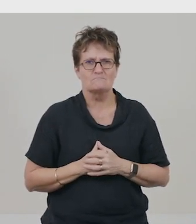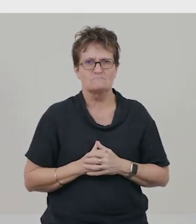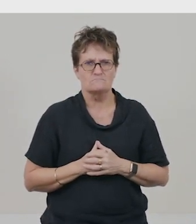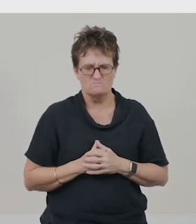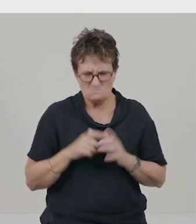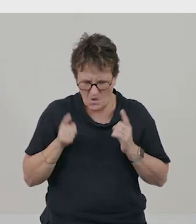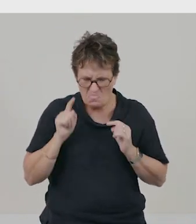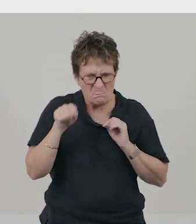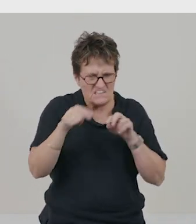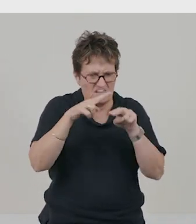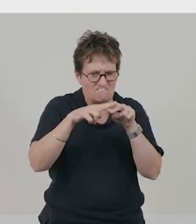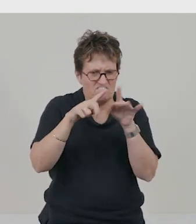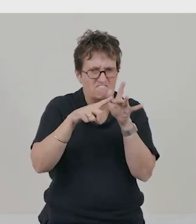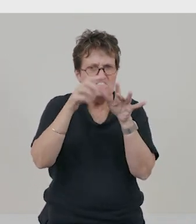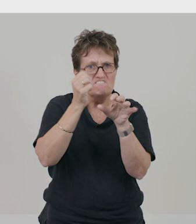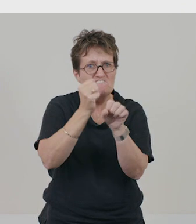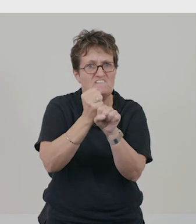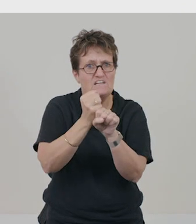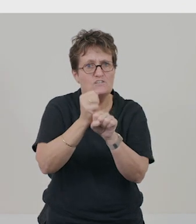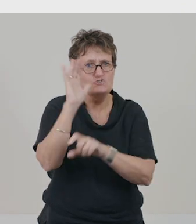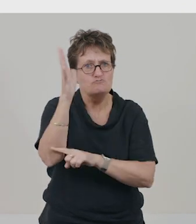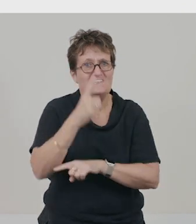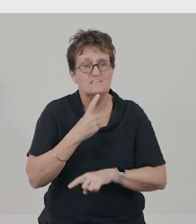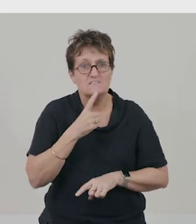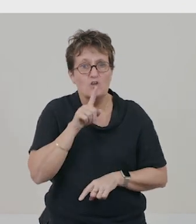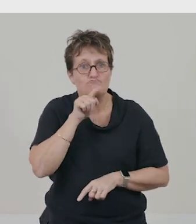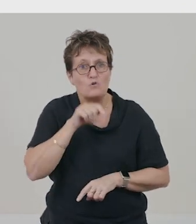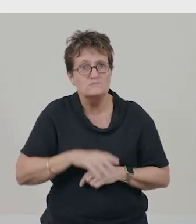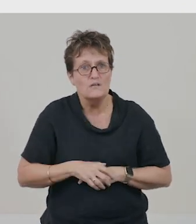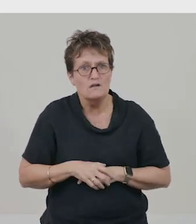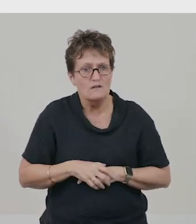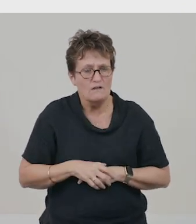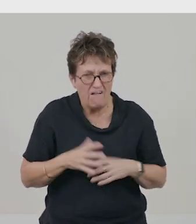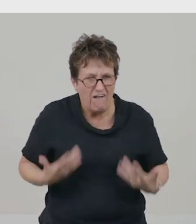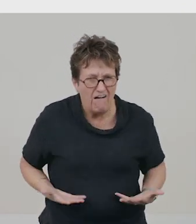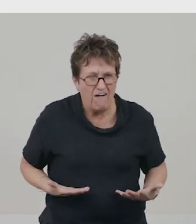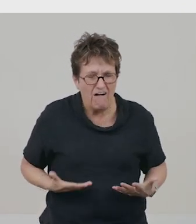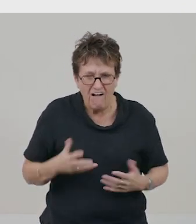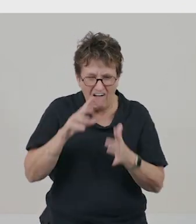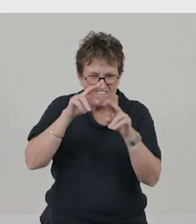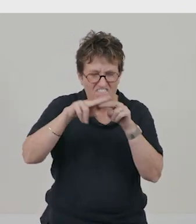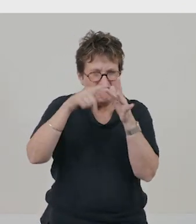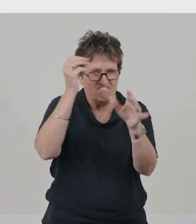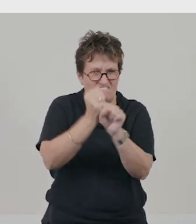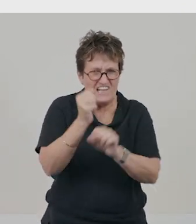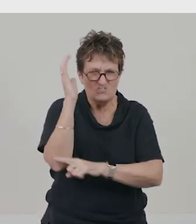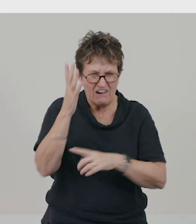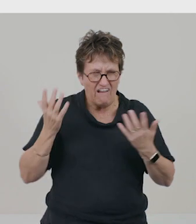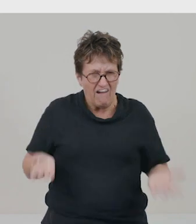"Is this just a fig tree?" said Rosie. "Just a fig tree?" said